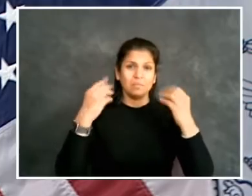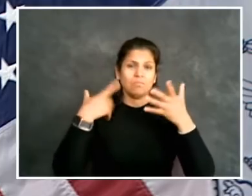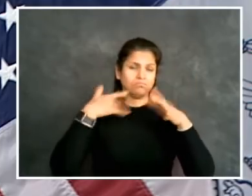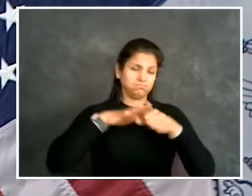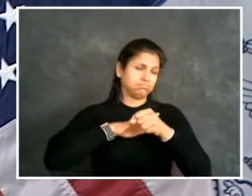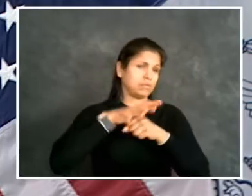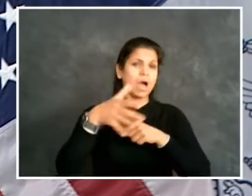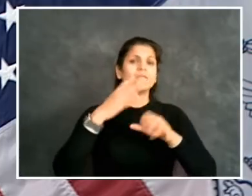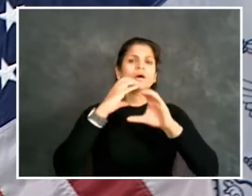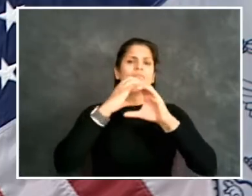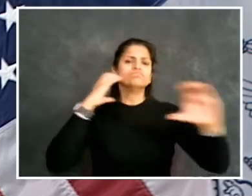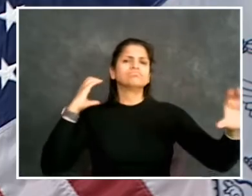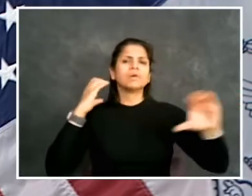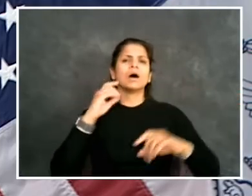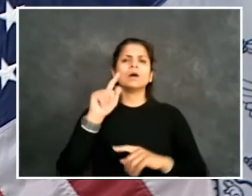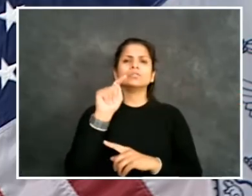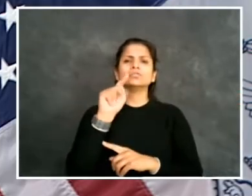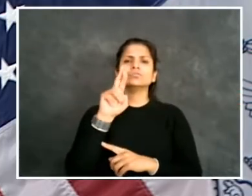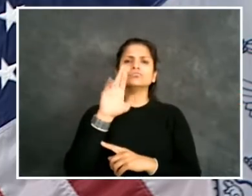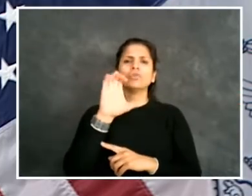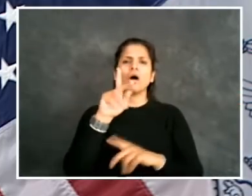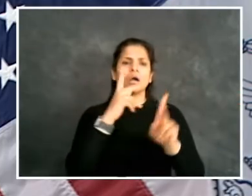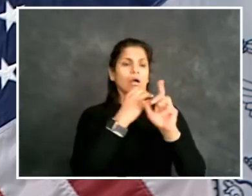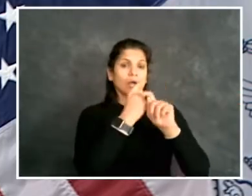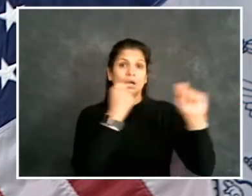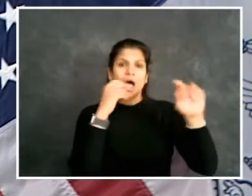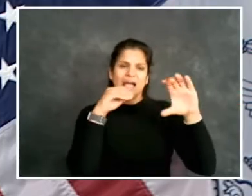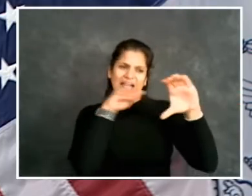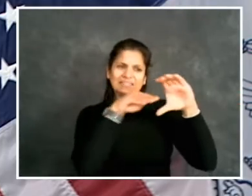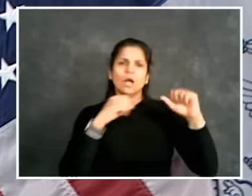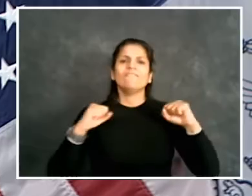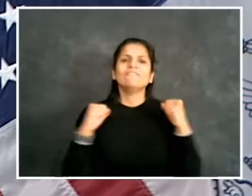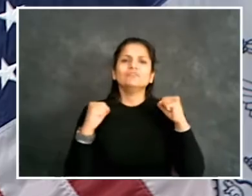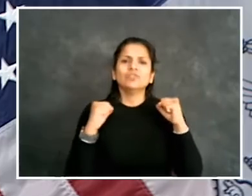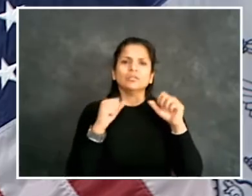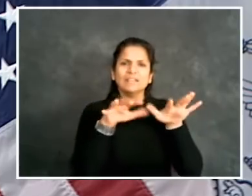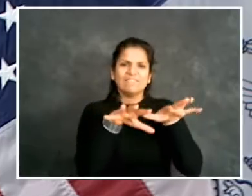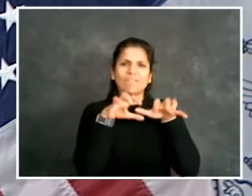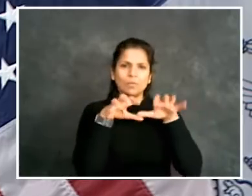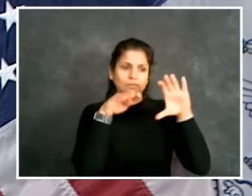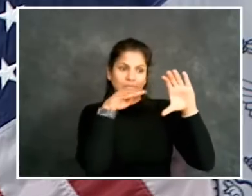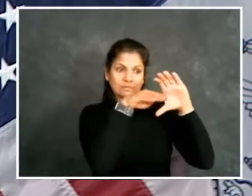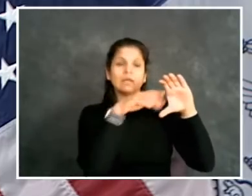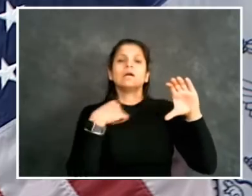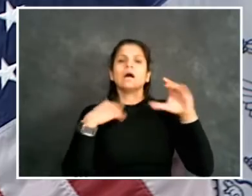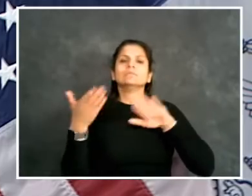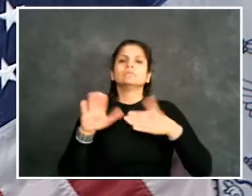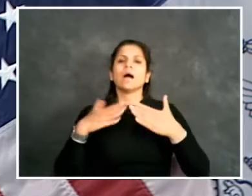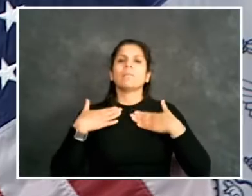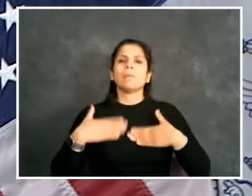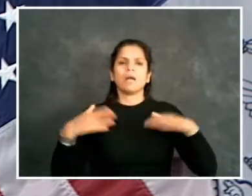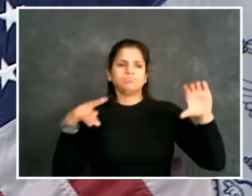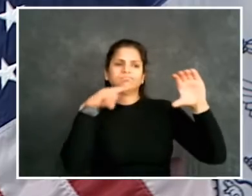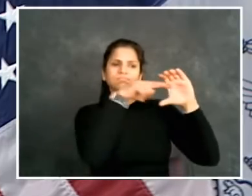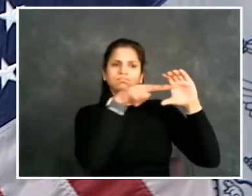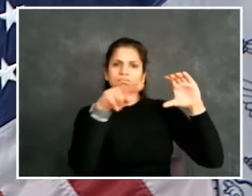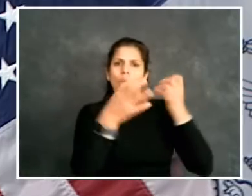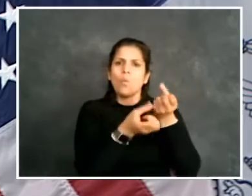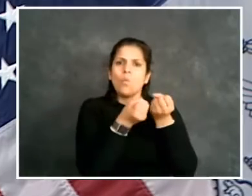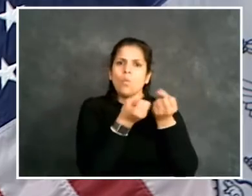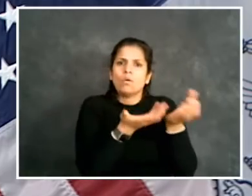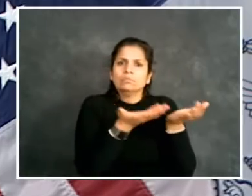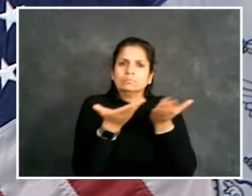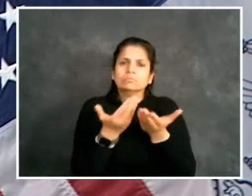The fact is, what I was trying to say about the police precinct is, if for whatever reason this funeral home had not